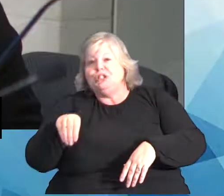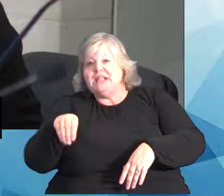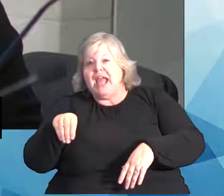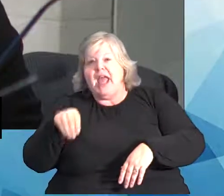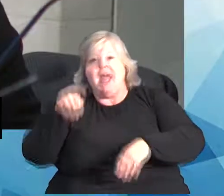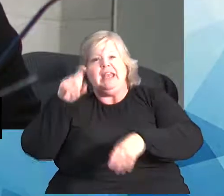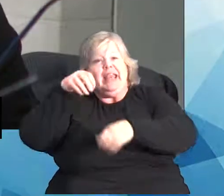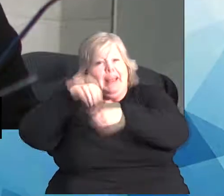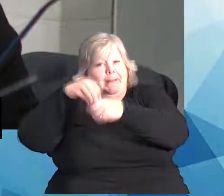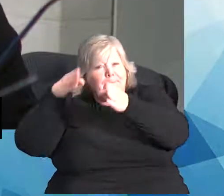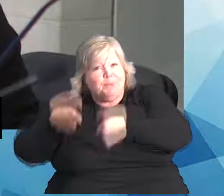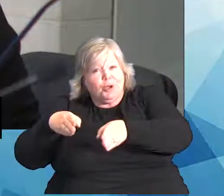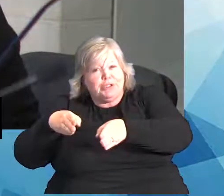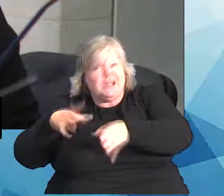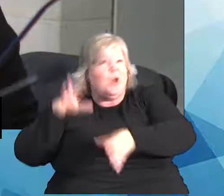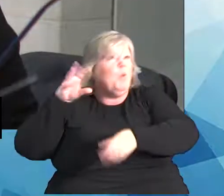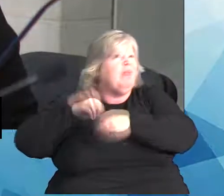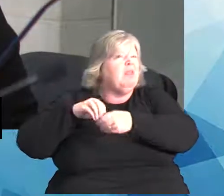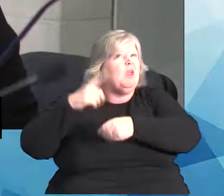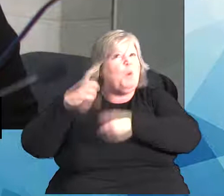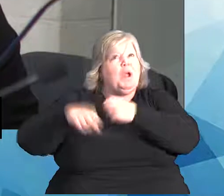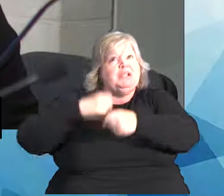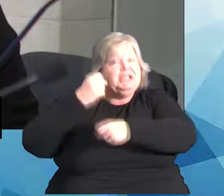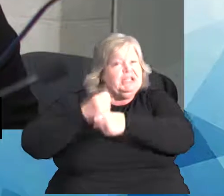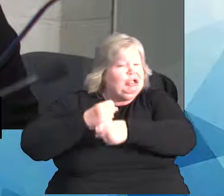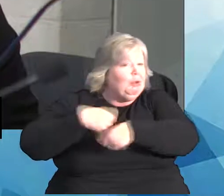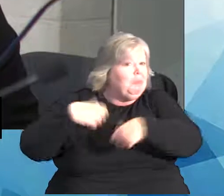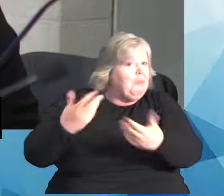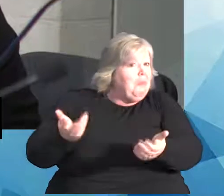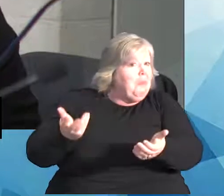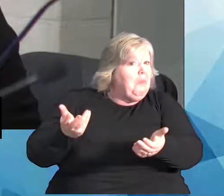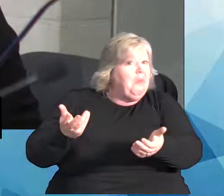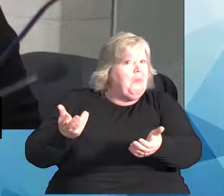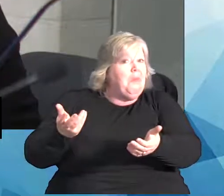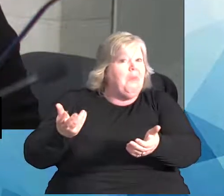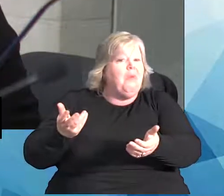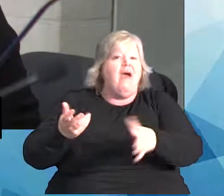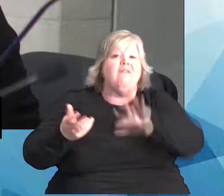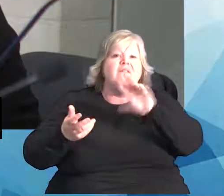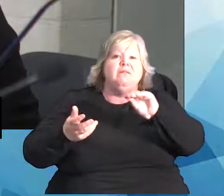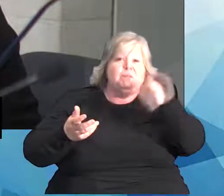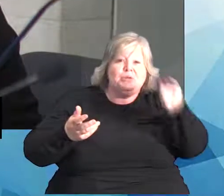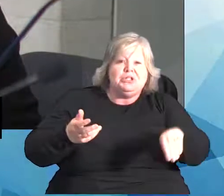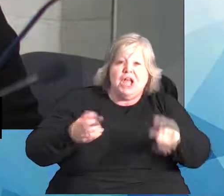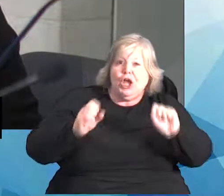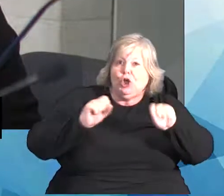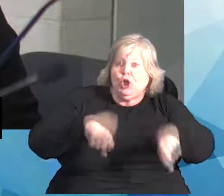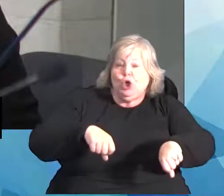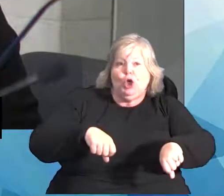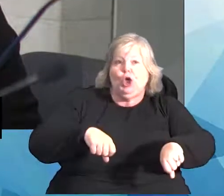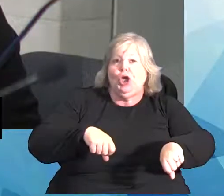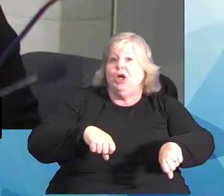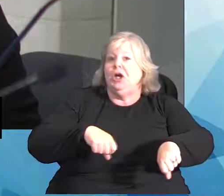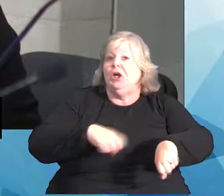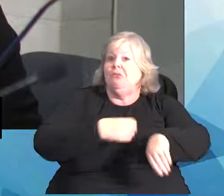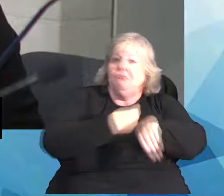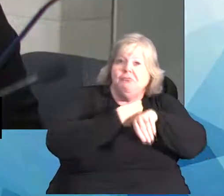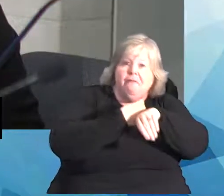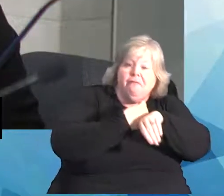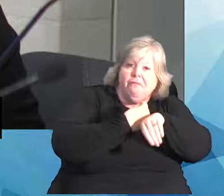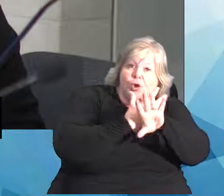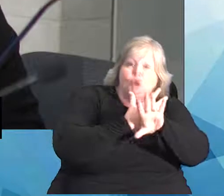given year or in a given calendar year, and then the others can be attended